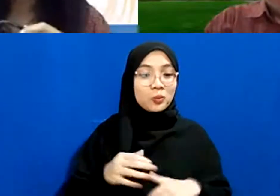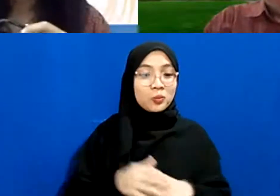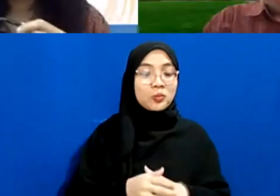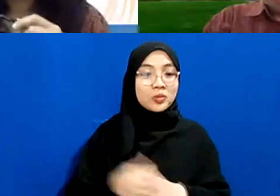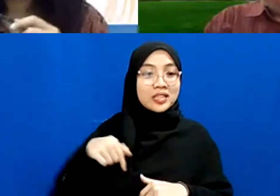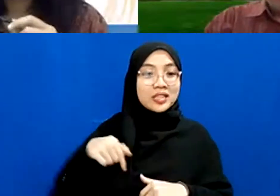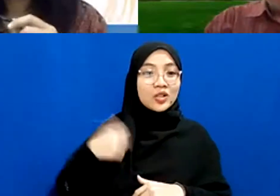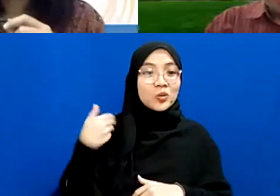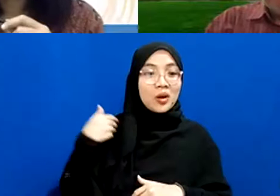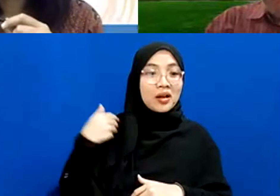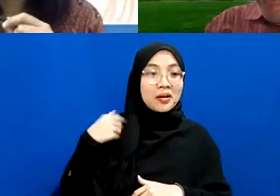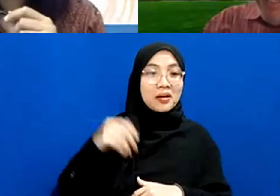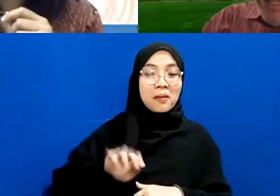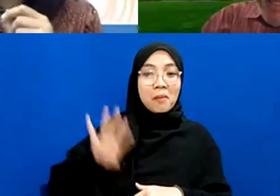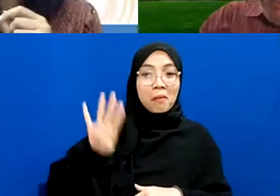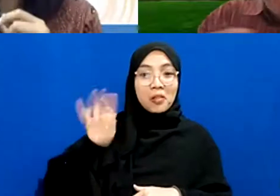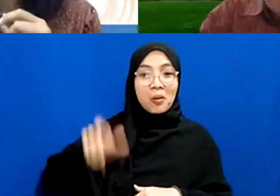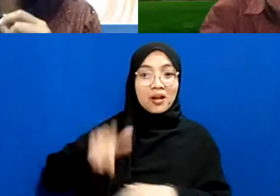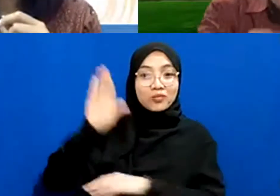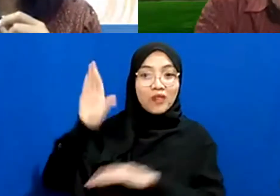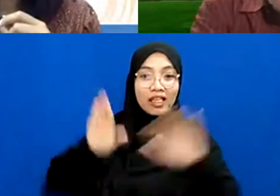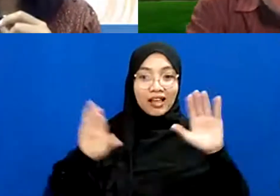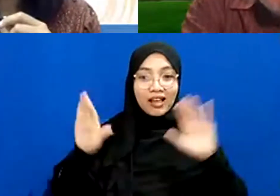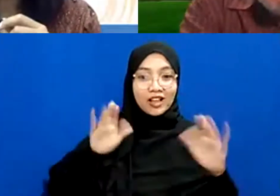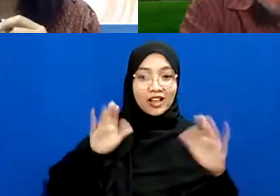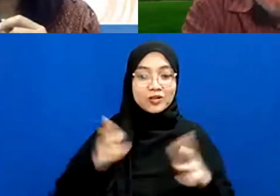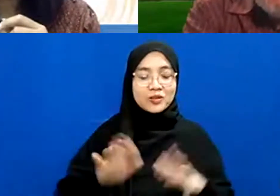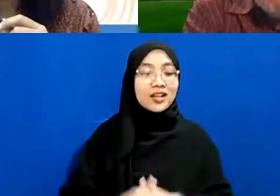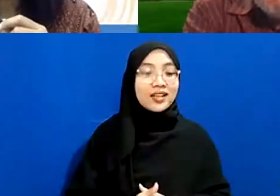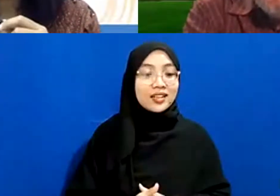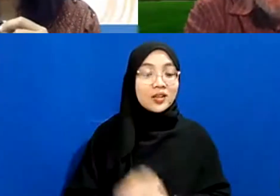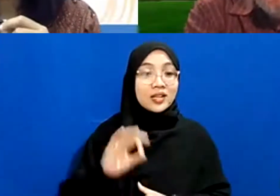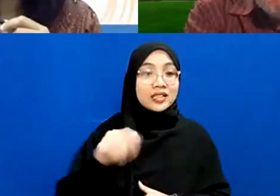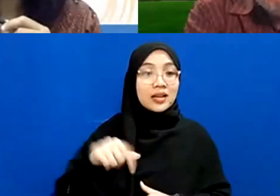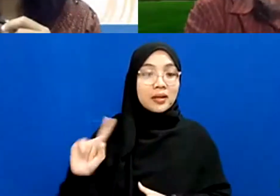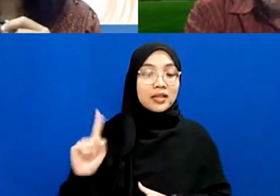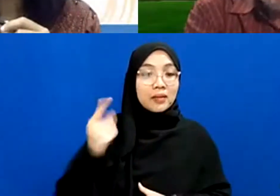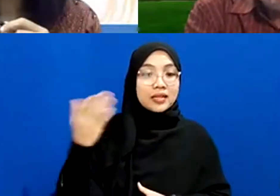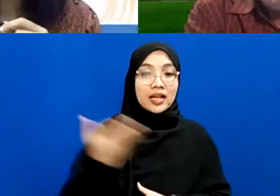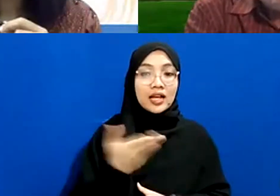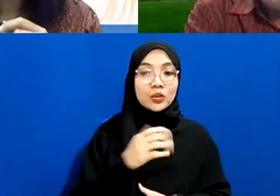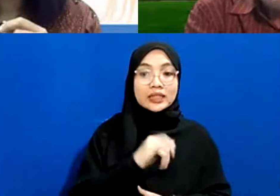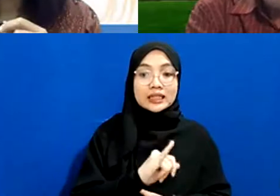Now I'm coming at you. Yeah. So maybe Iska first, and then Jasmine,